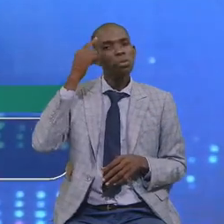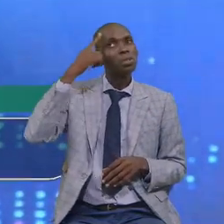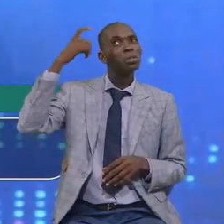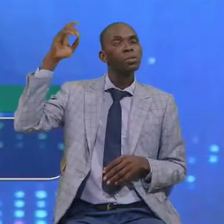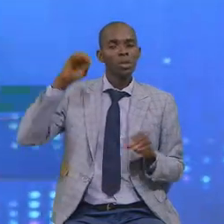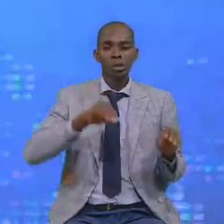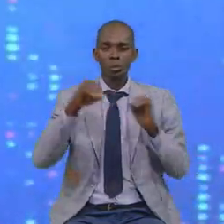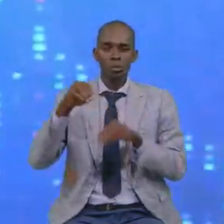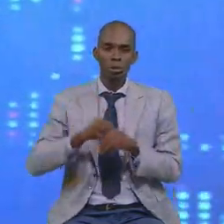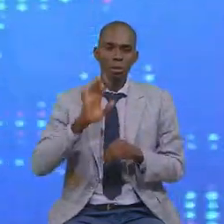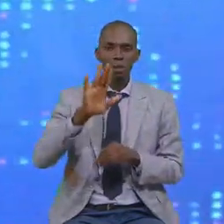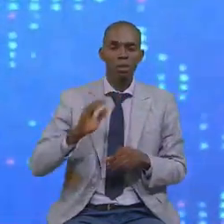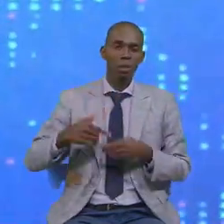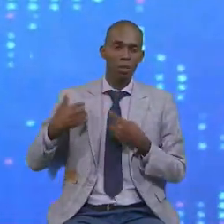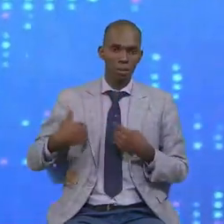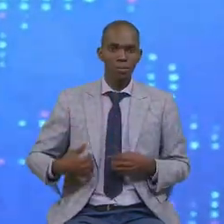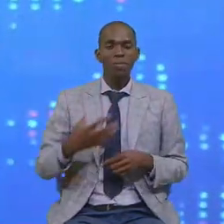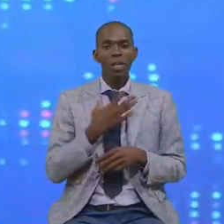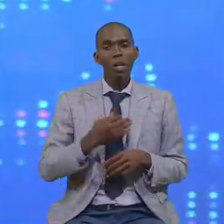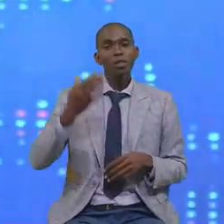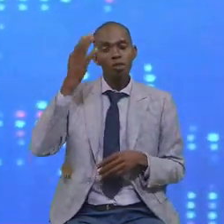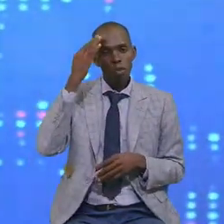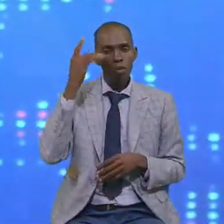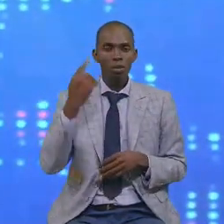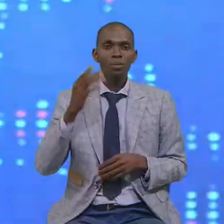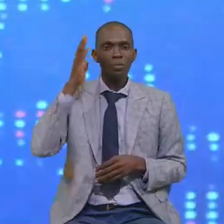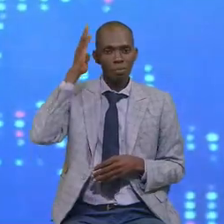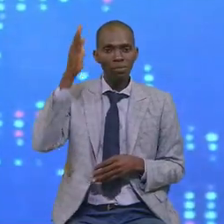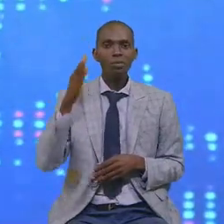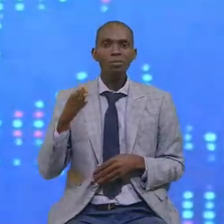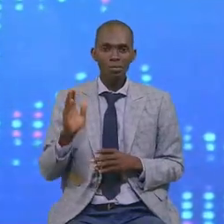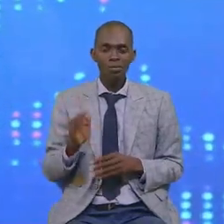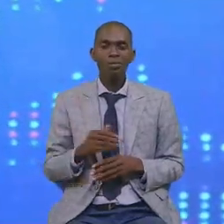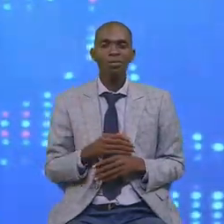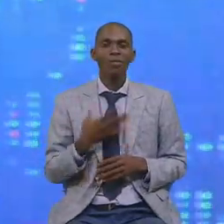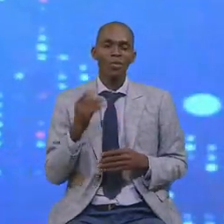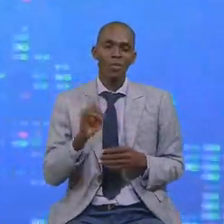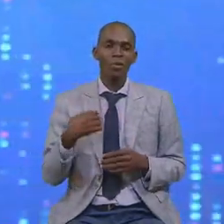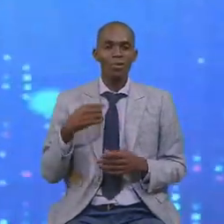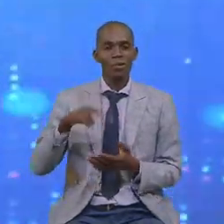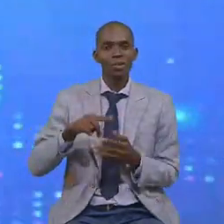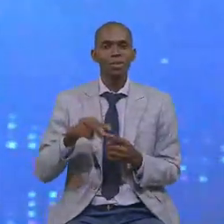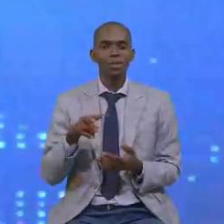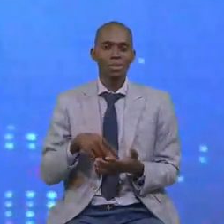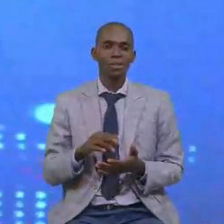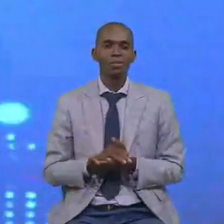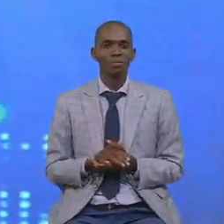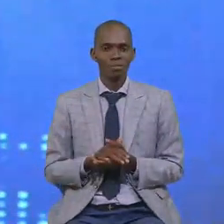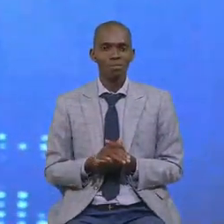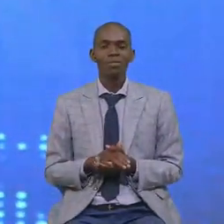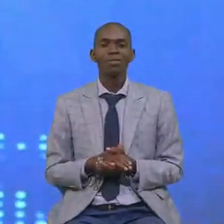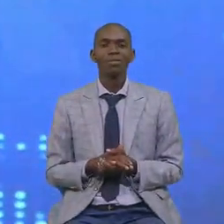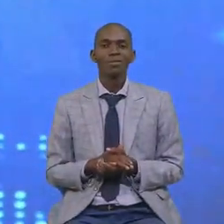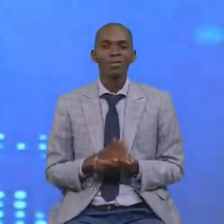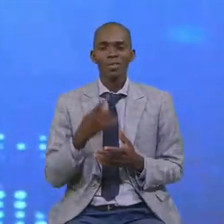our heart. And he knew the destination where we ought to reach. And he says, I